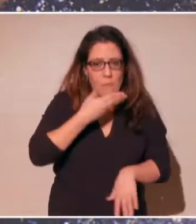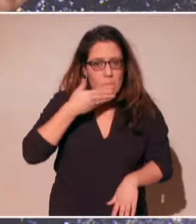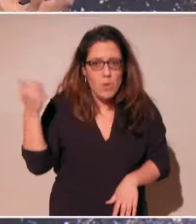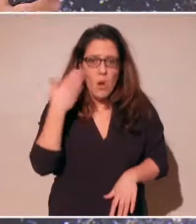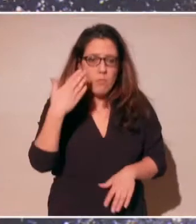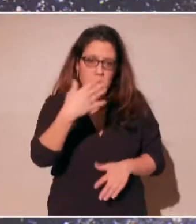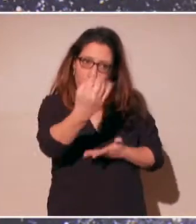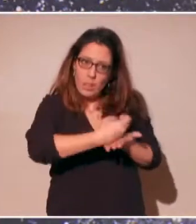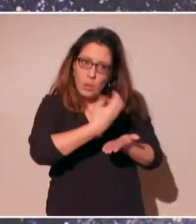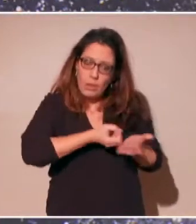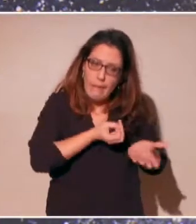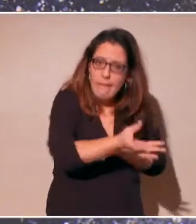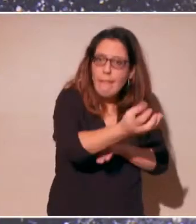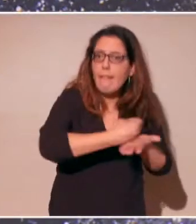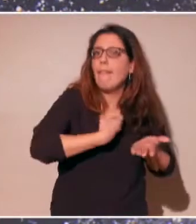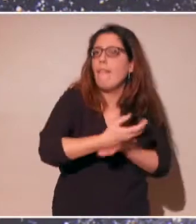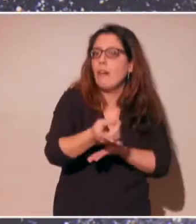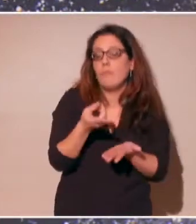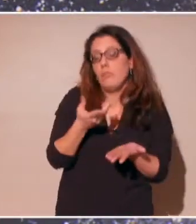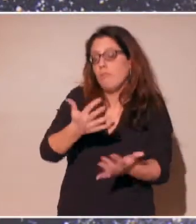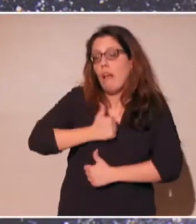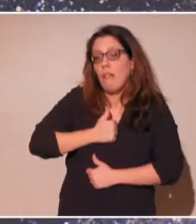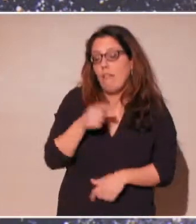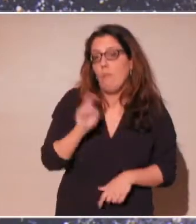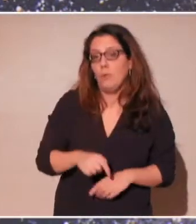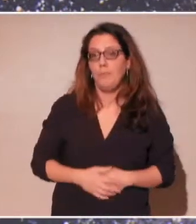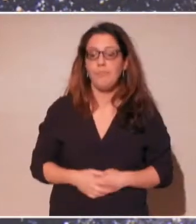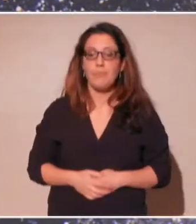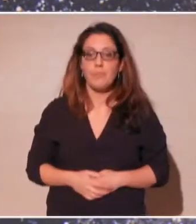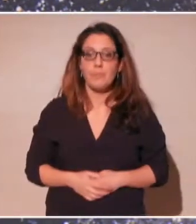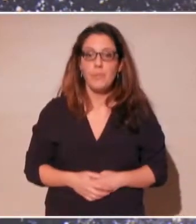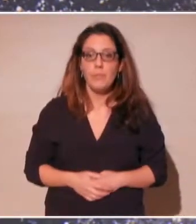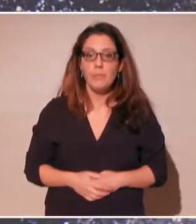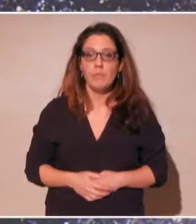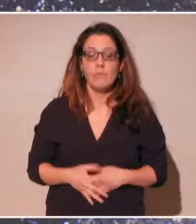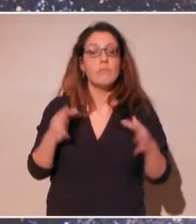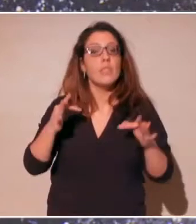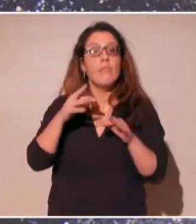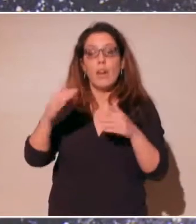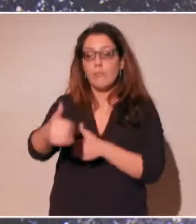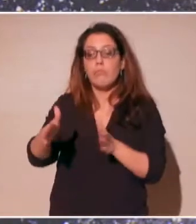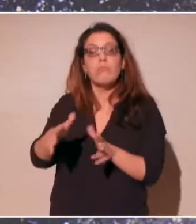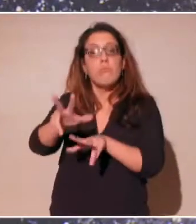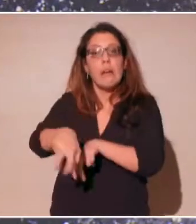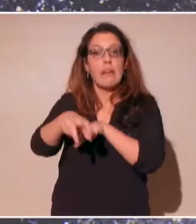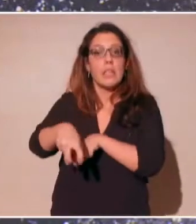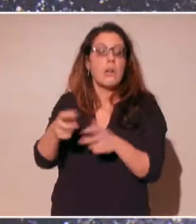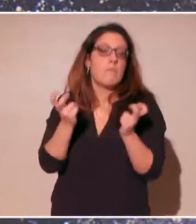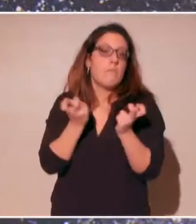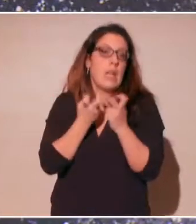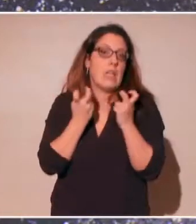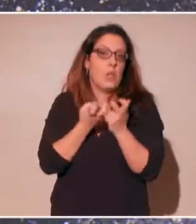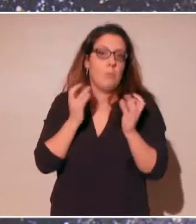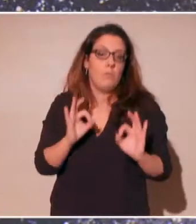their competition, their actual partnerships can develop much more. This is important in many